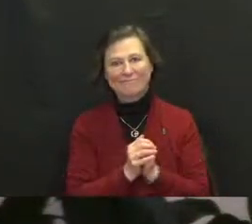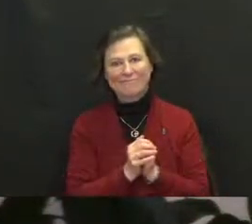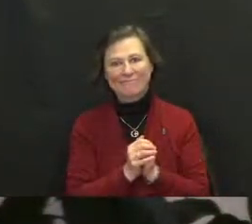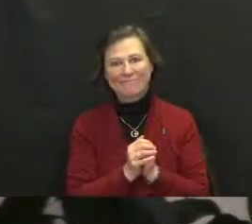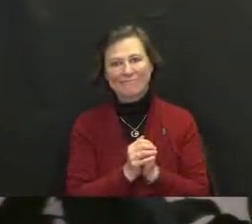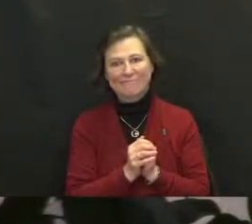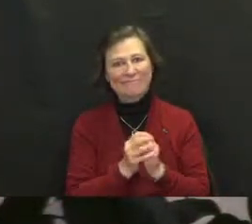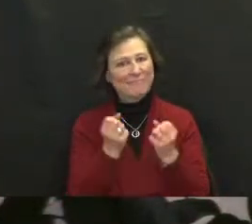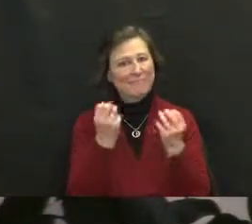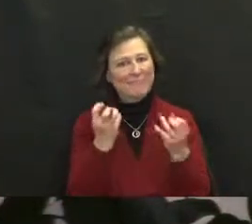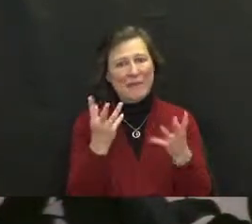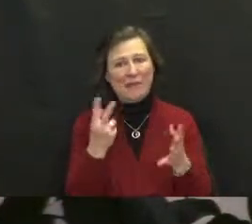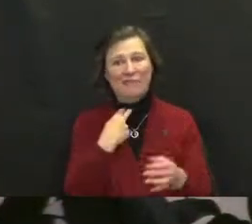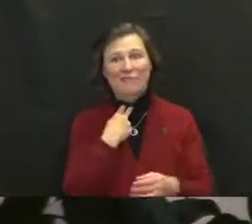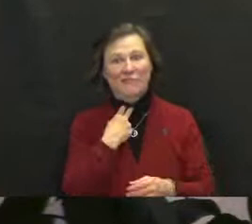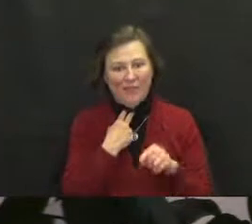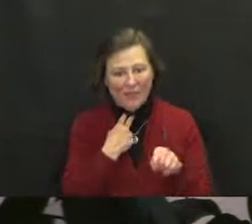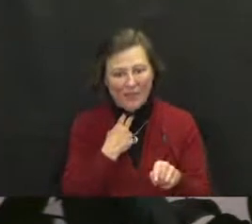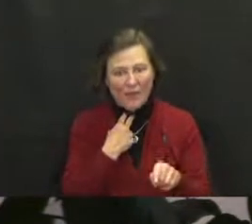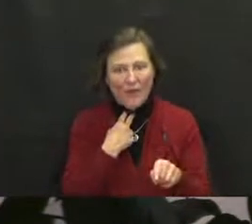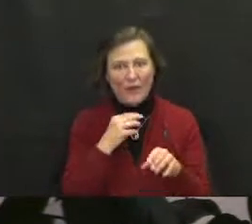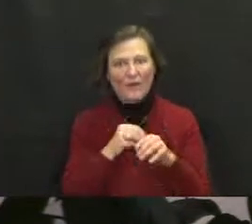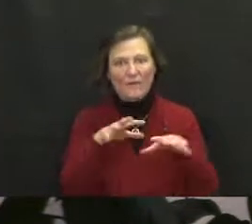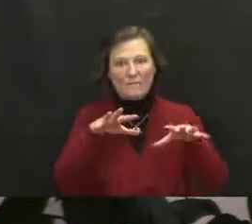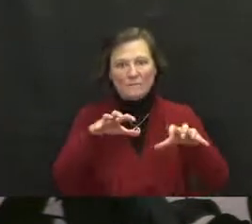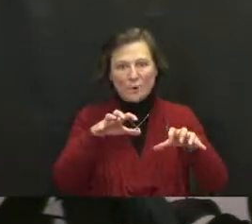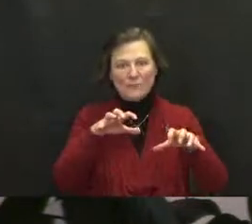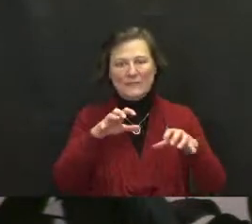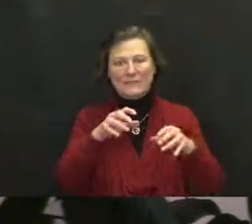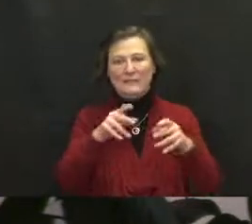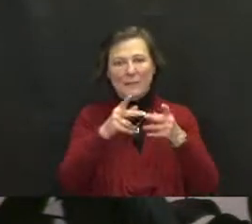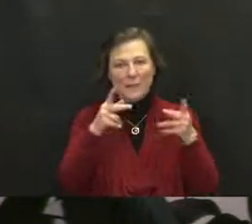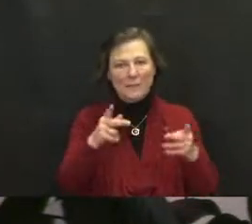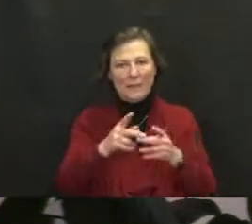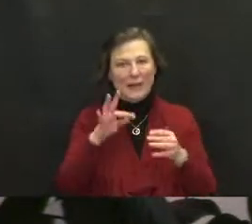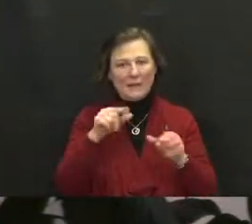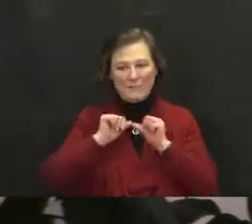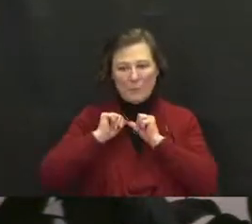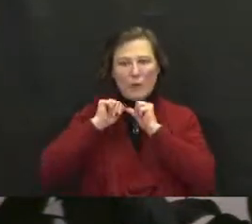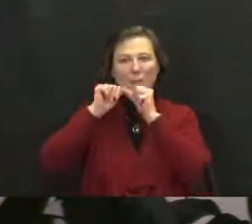So many get trapped in the frozen states of perpetual hate.